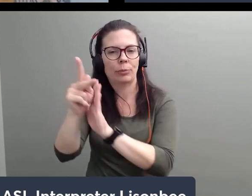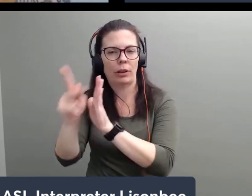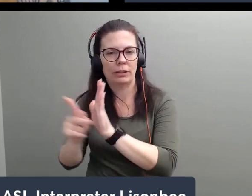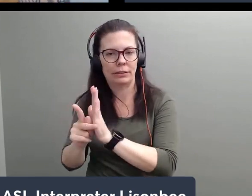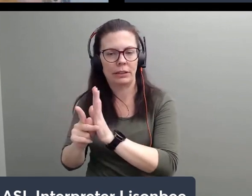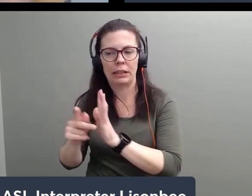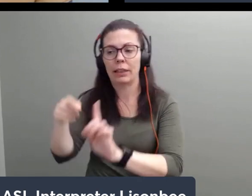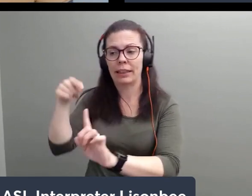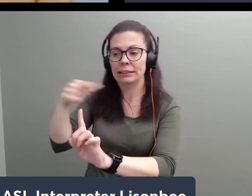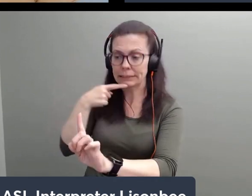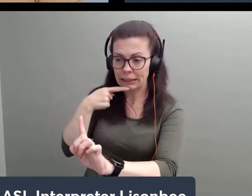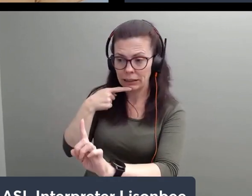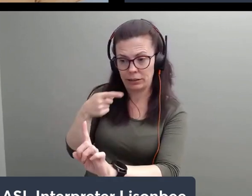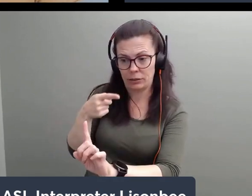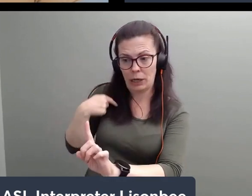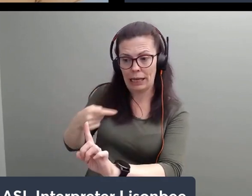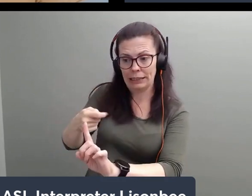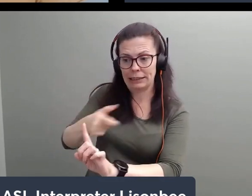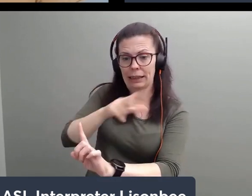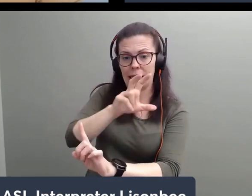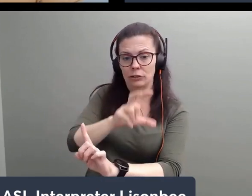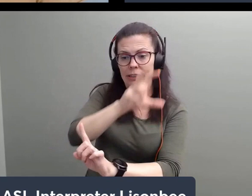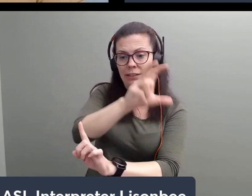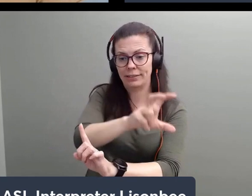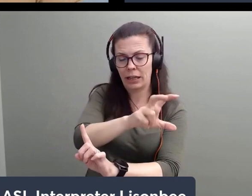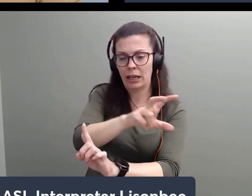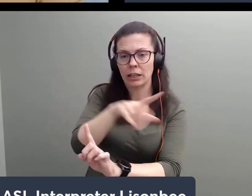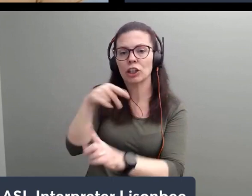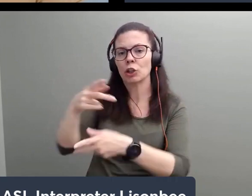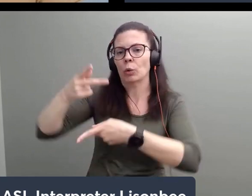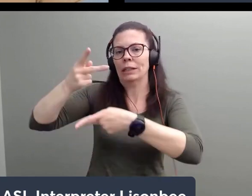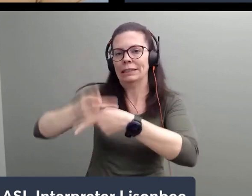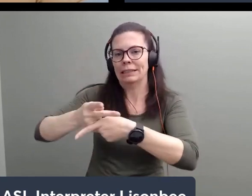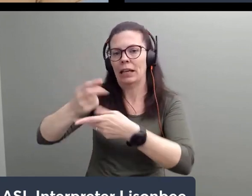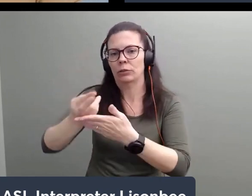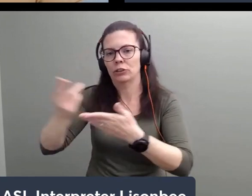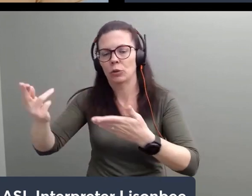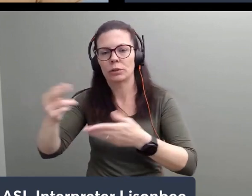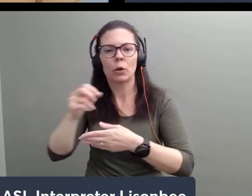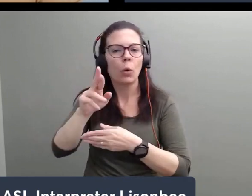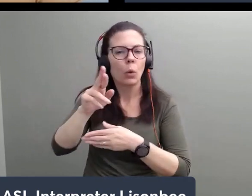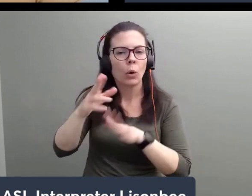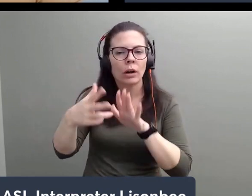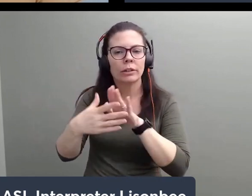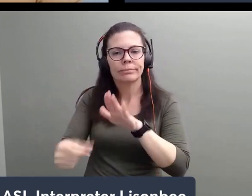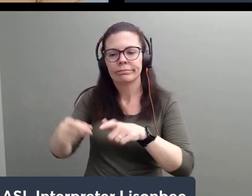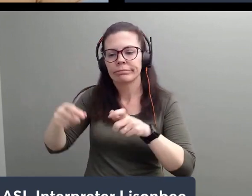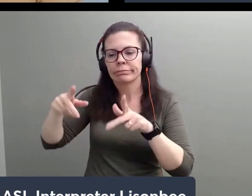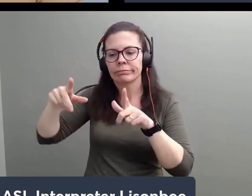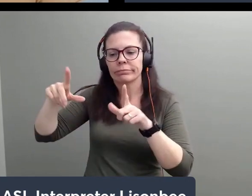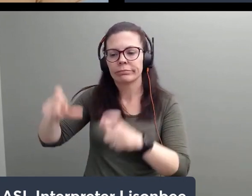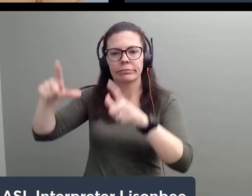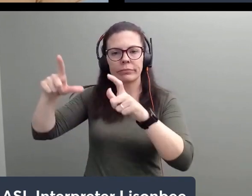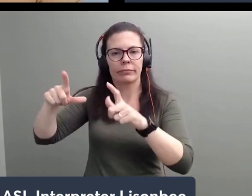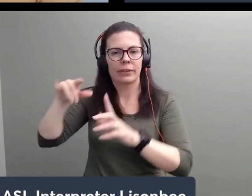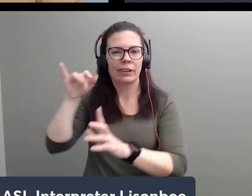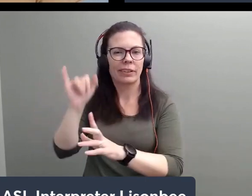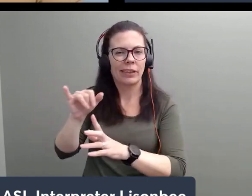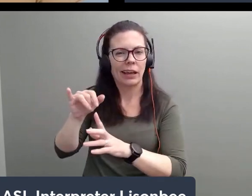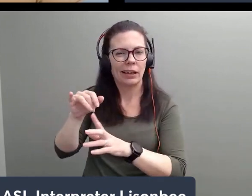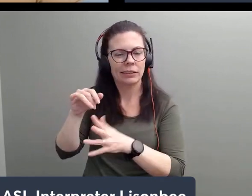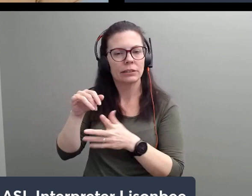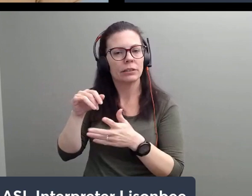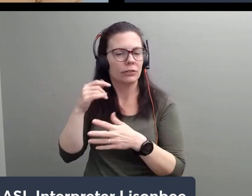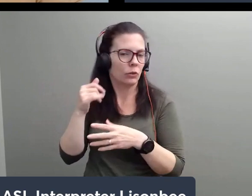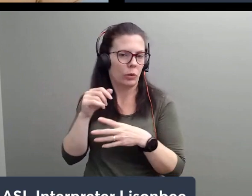to retain this resource, or I want you to create a snapshot, depending if the resource, like an Amazon RDS database